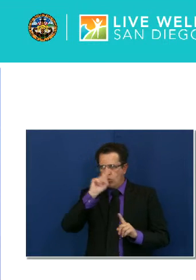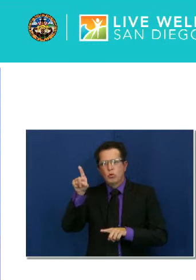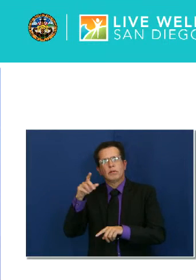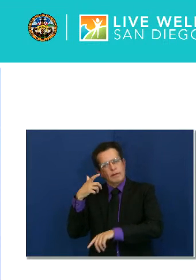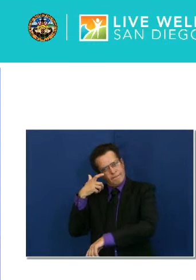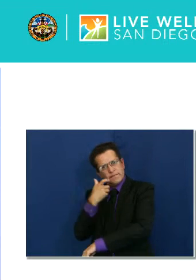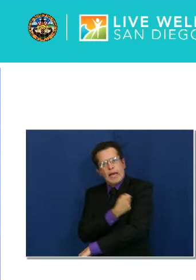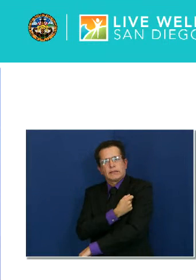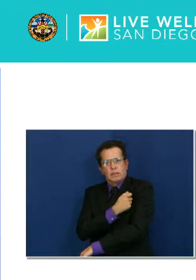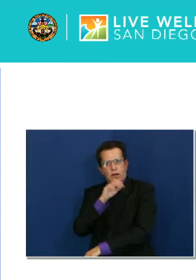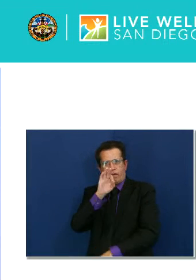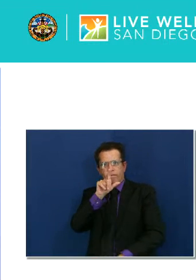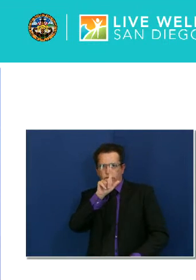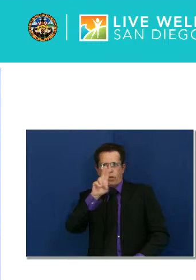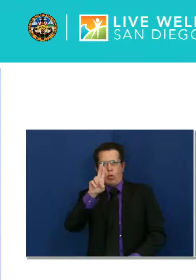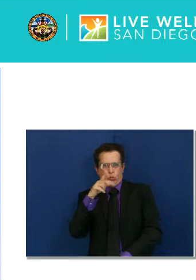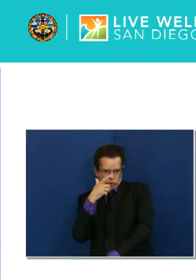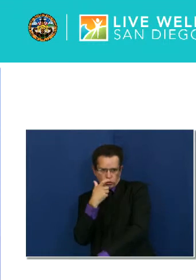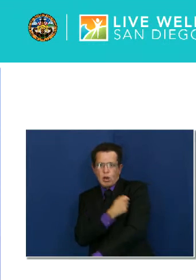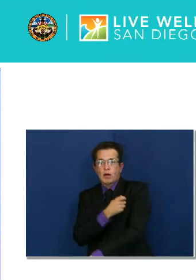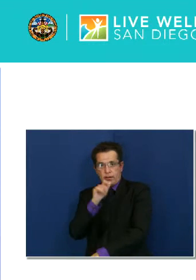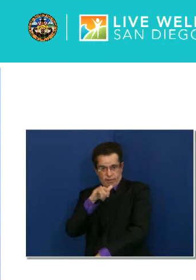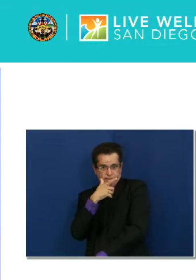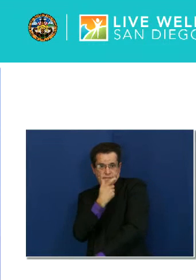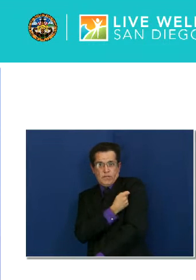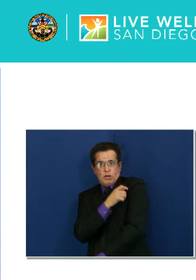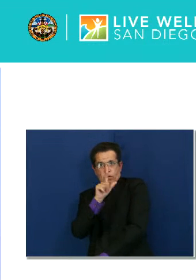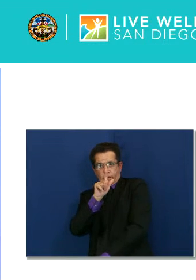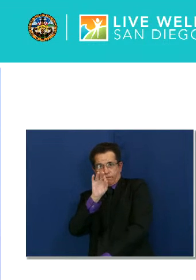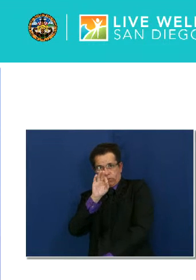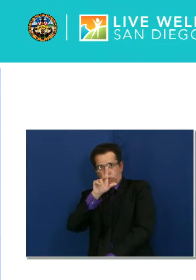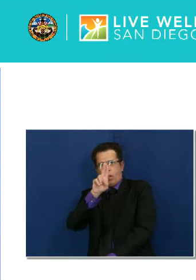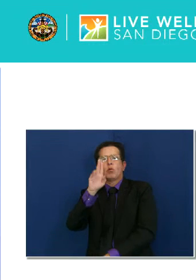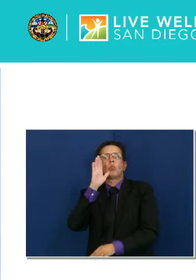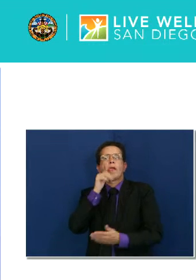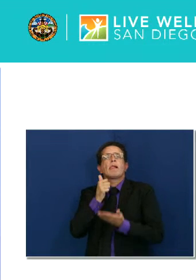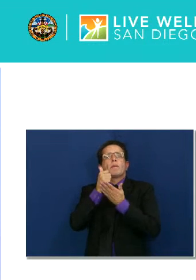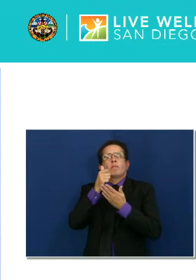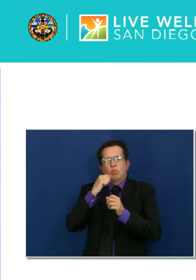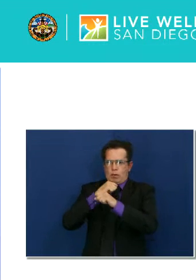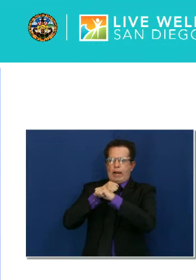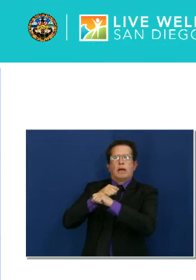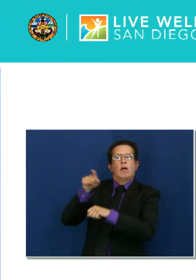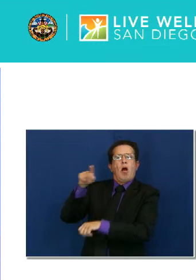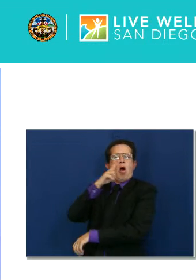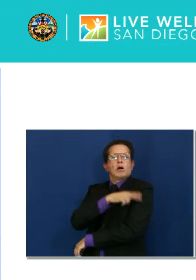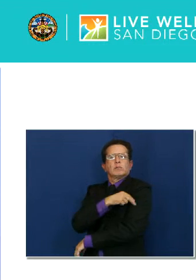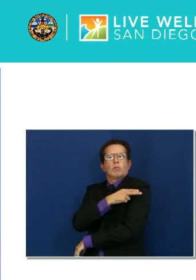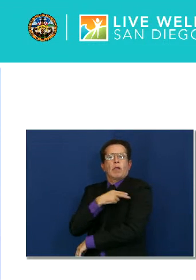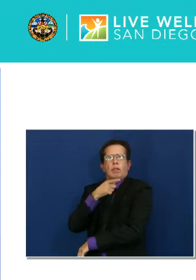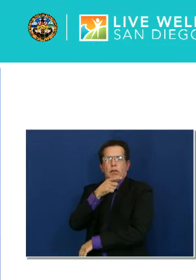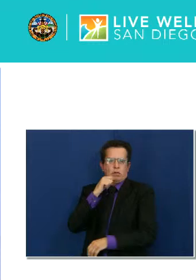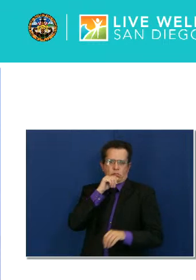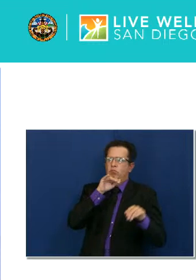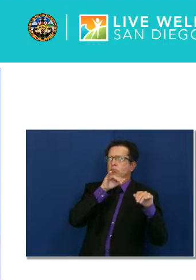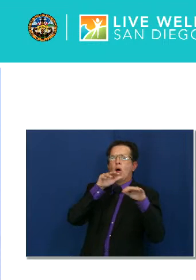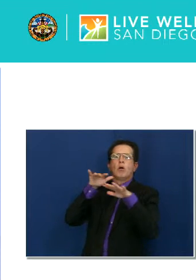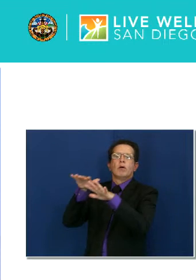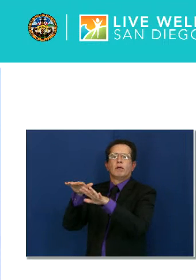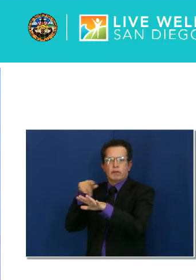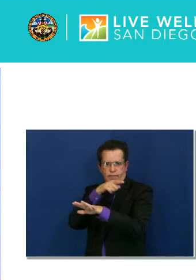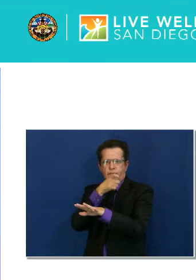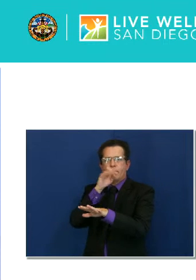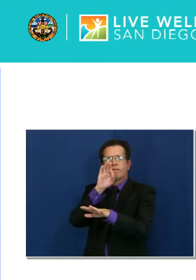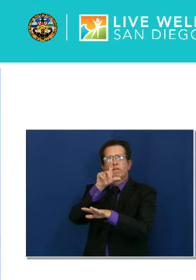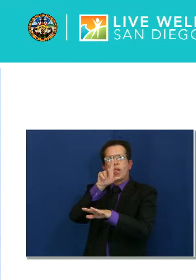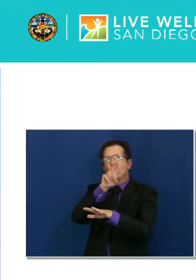purpose for this is that getting vaccinated helps to protect our hospitals from being oversieged by individuals that